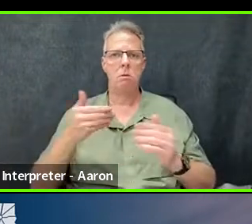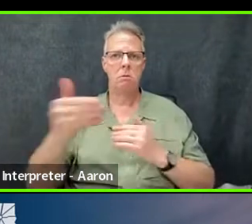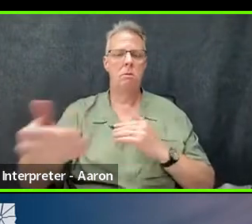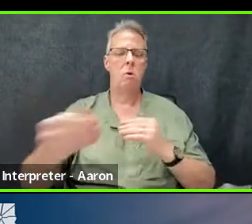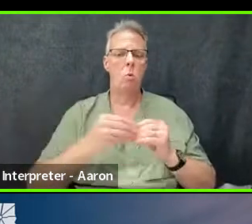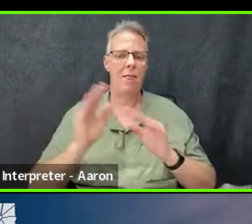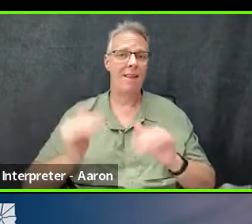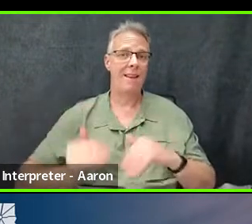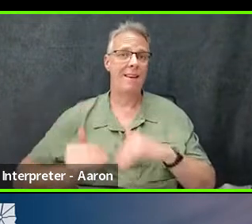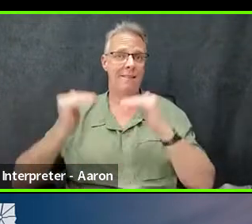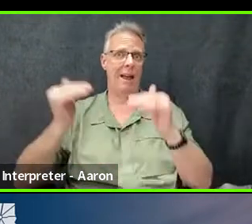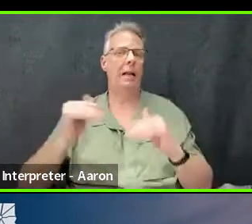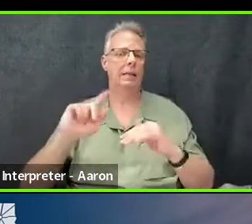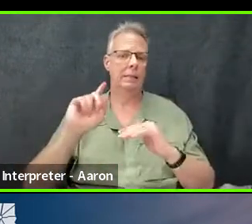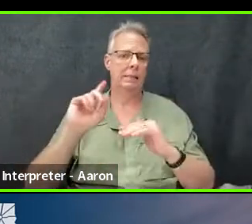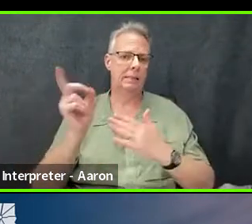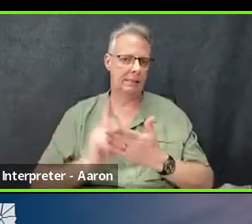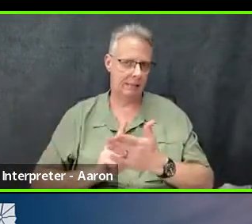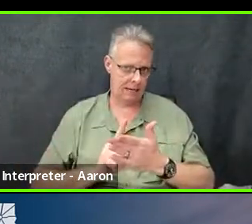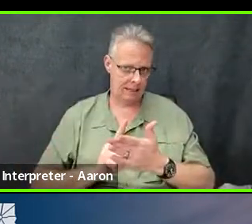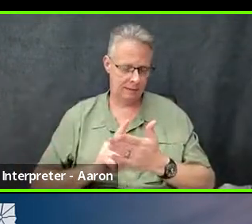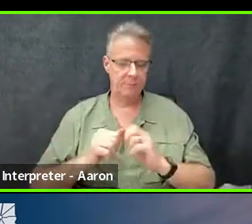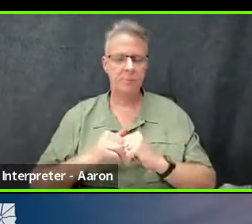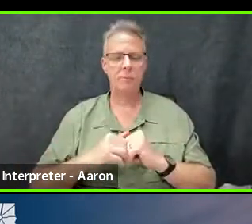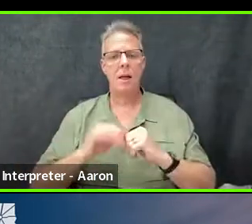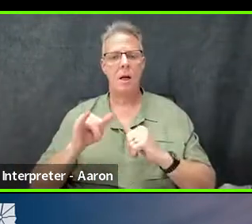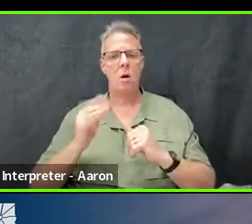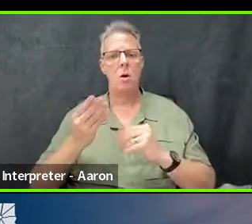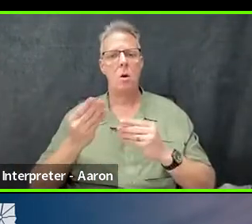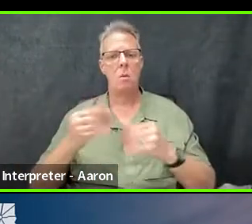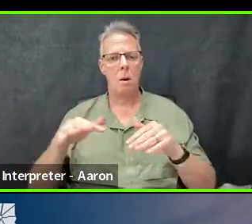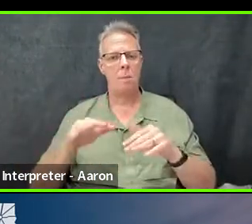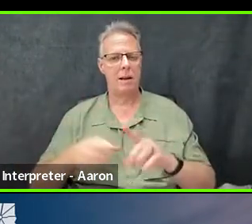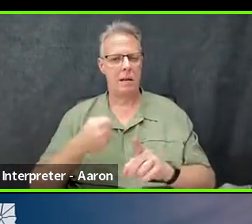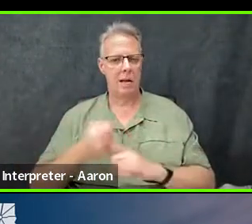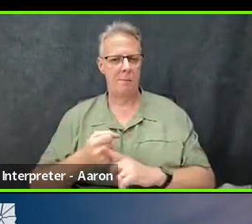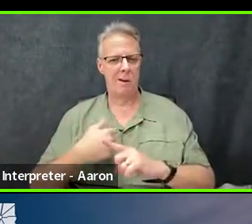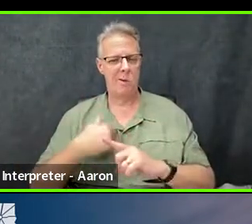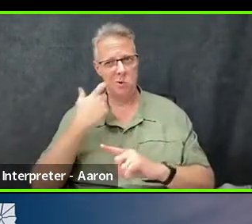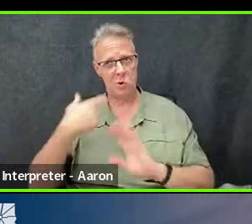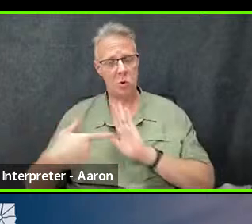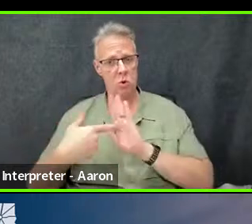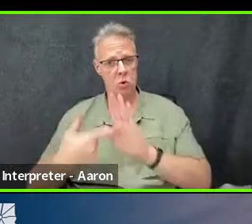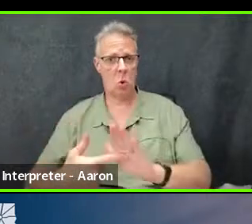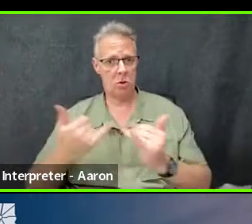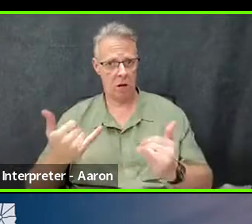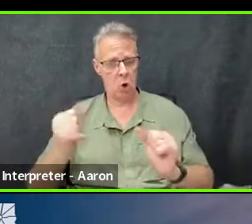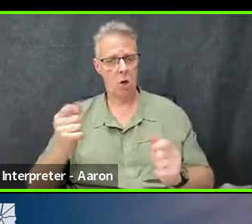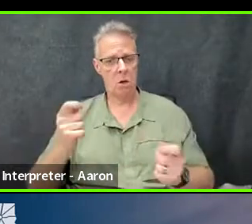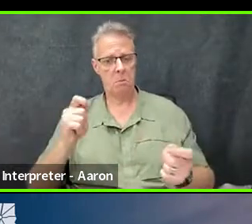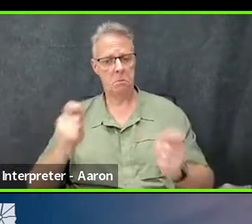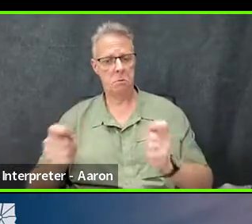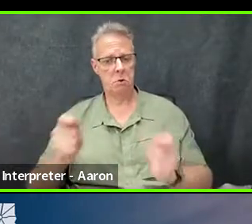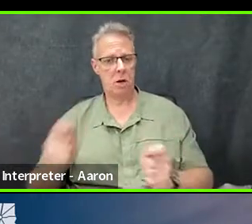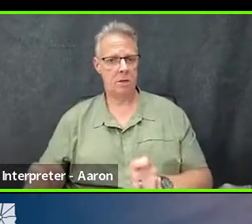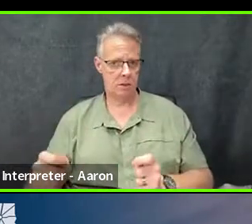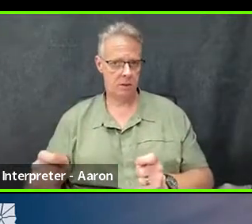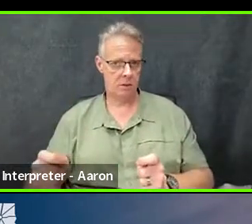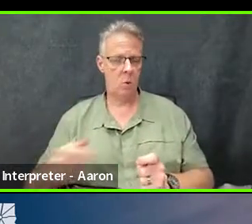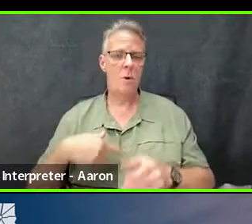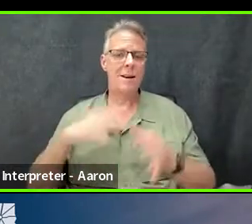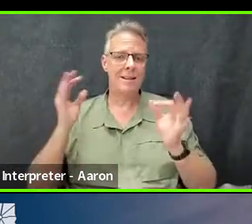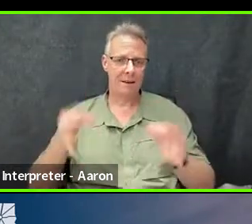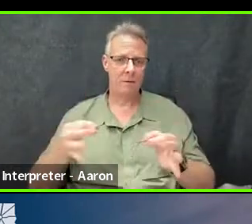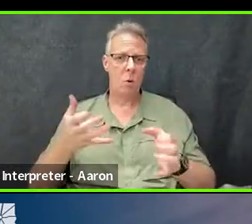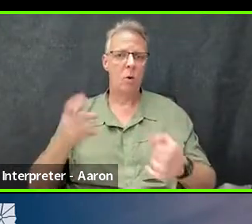advanced design, and those property impacts that we show today may change a little bit. Definitely trying to